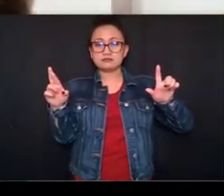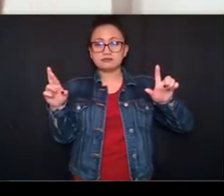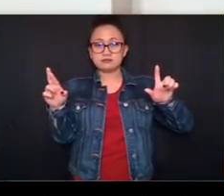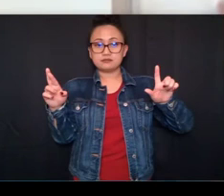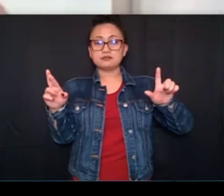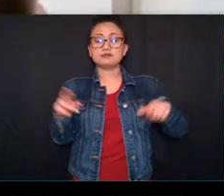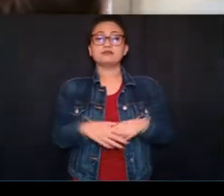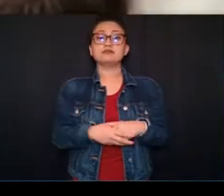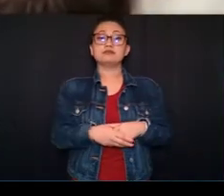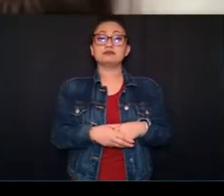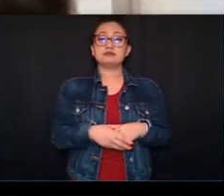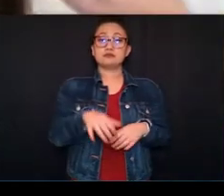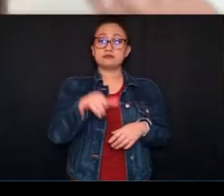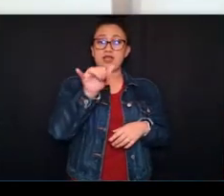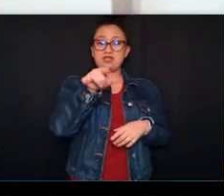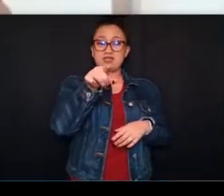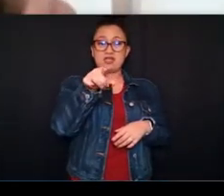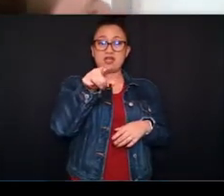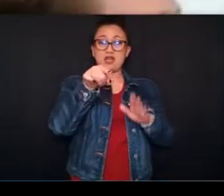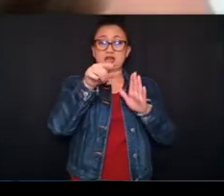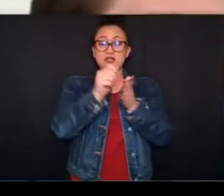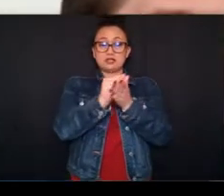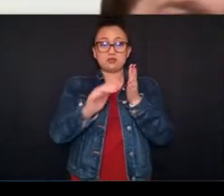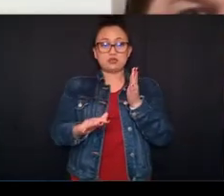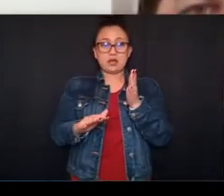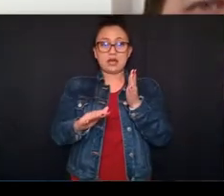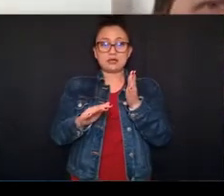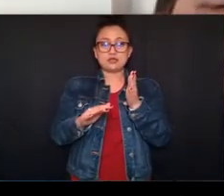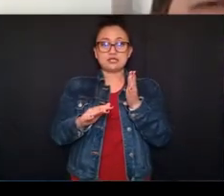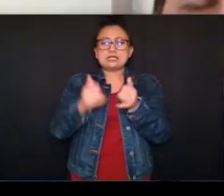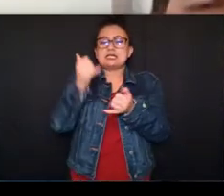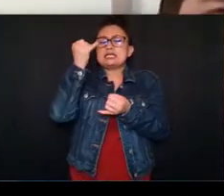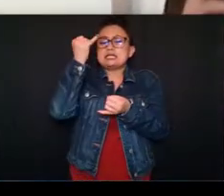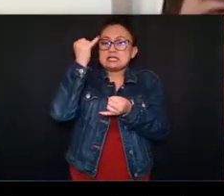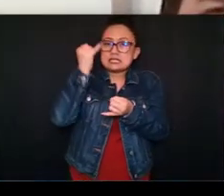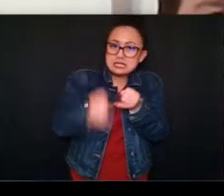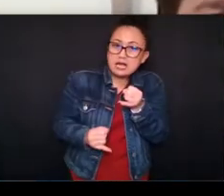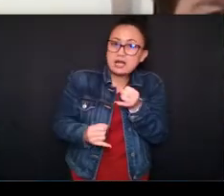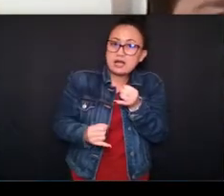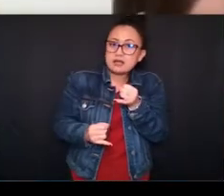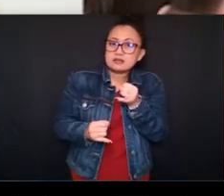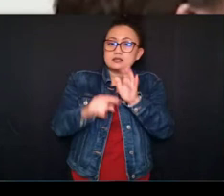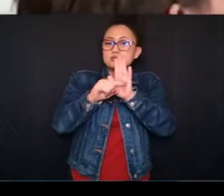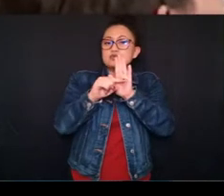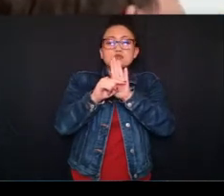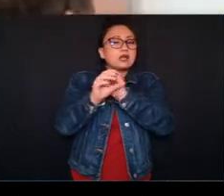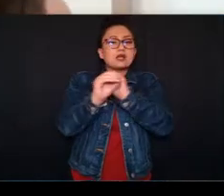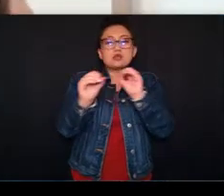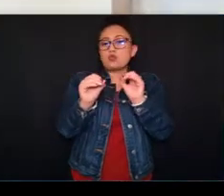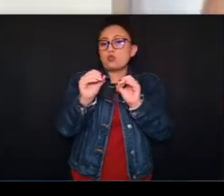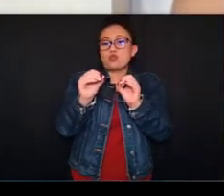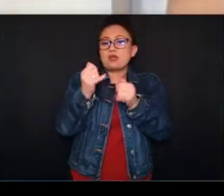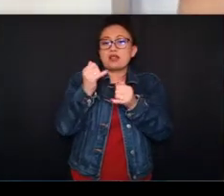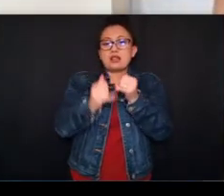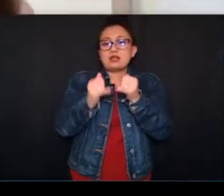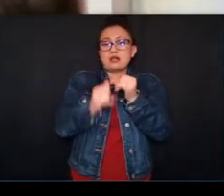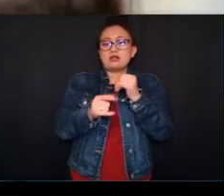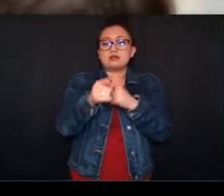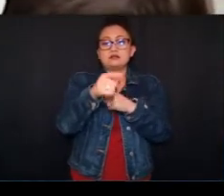right. This subtraction is not going to happen until the very, very end, so just forget about trying to subtract anything. But we see that we